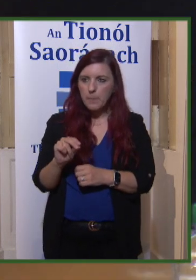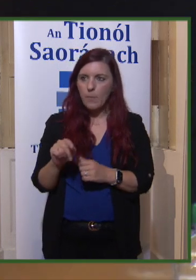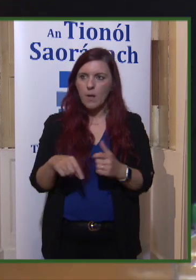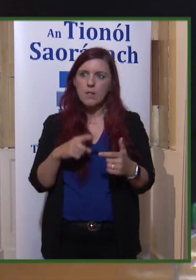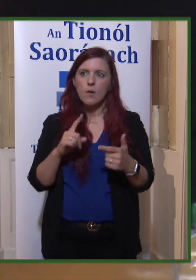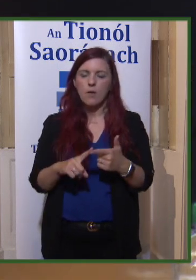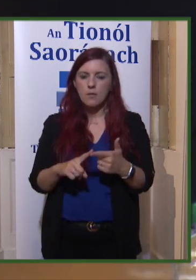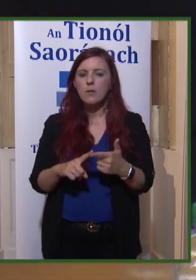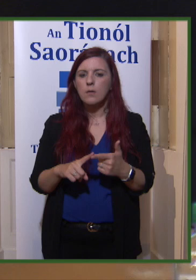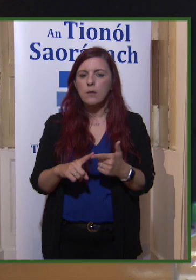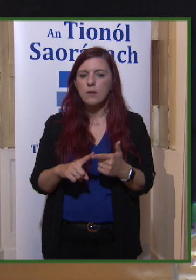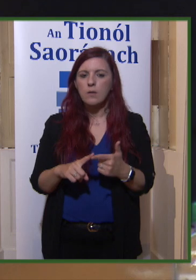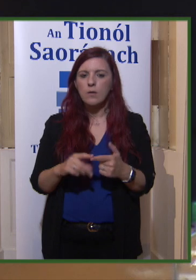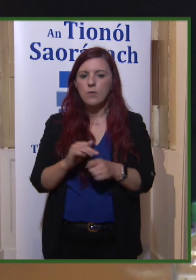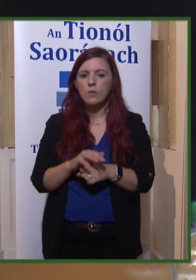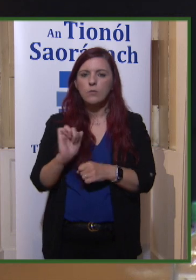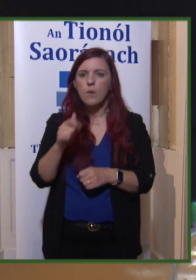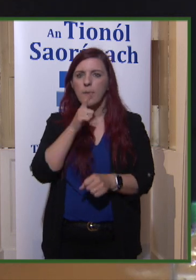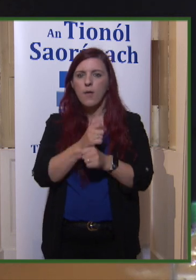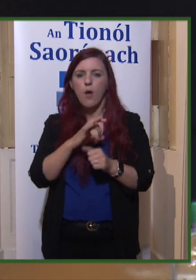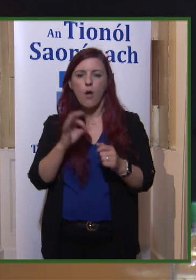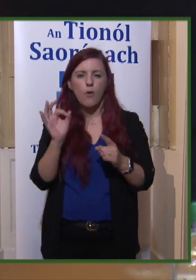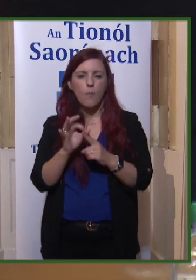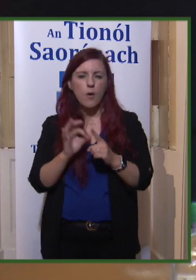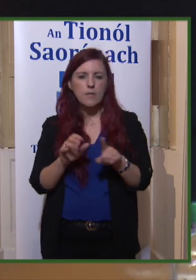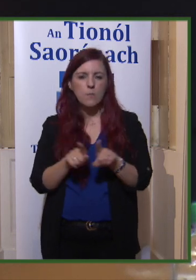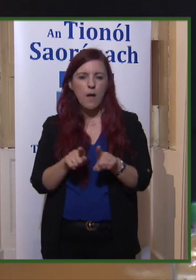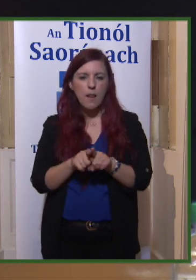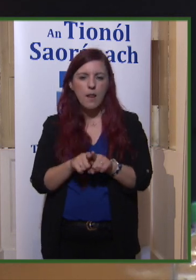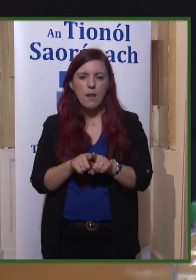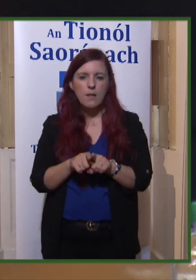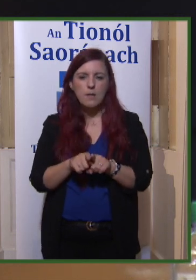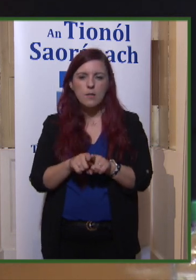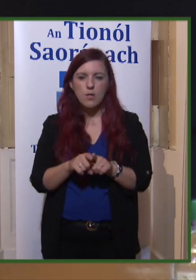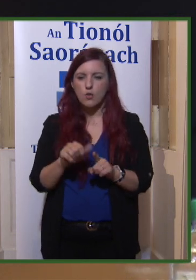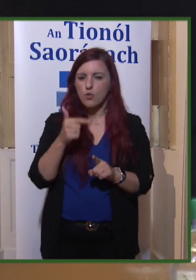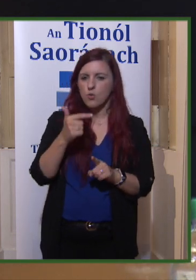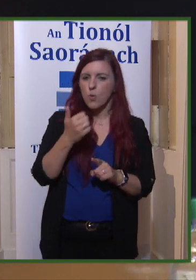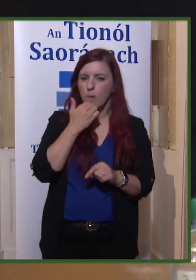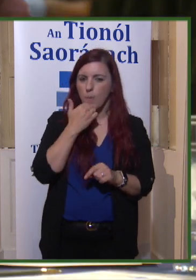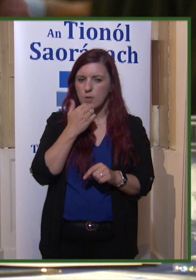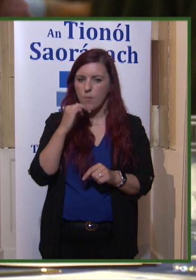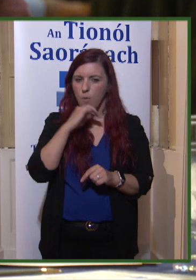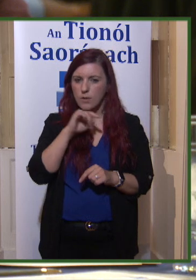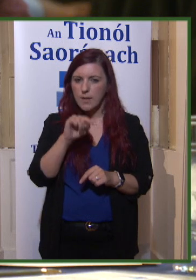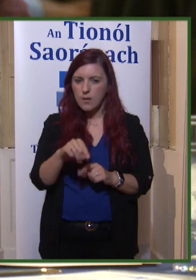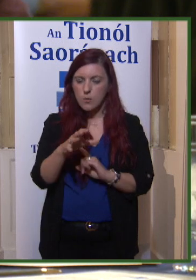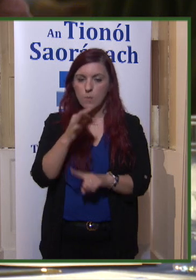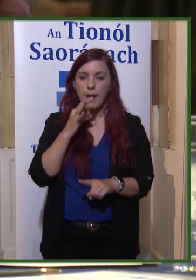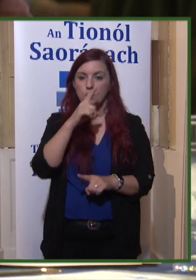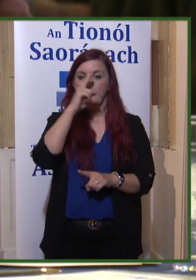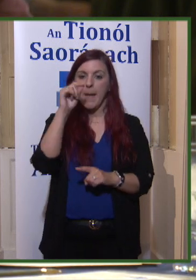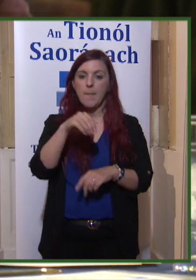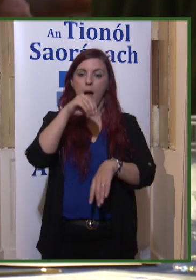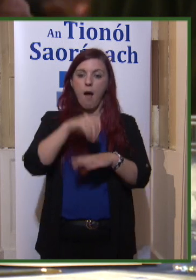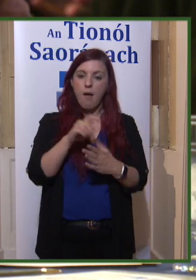So, on Janice's point, I mean the two numbers here probably that are relevant here. So, to get yourself on a ballot paper